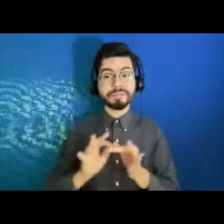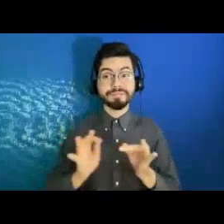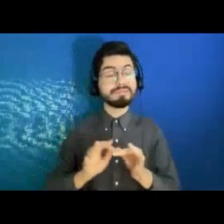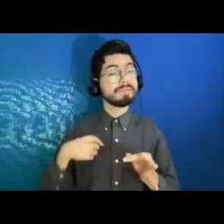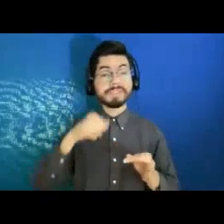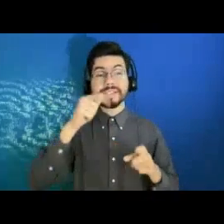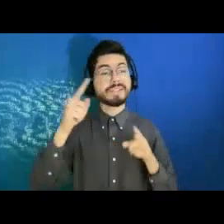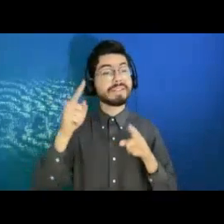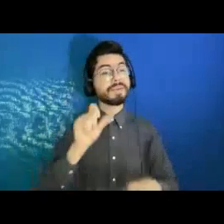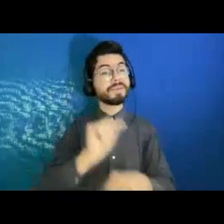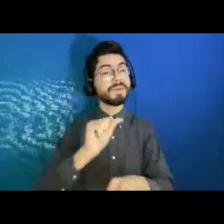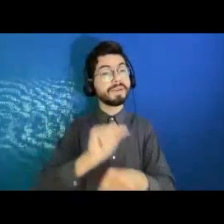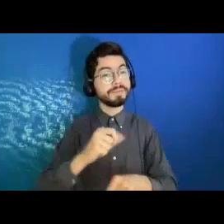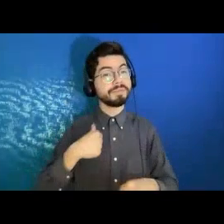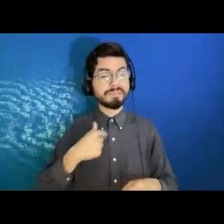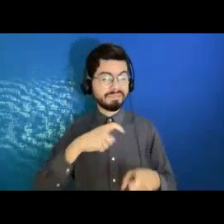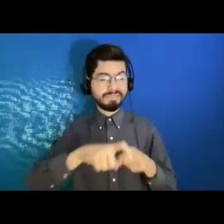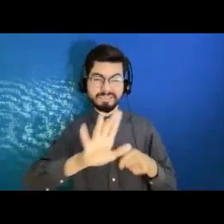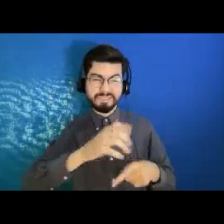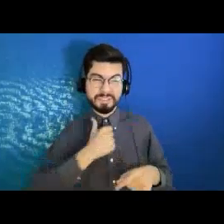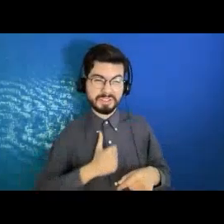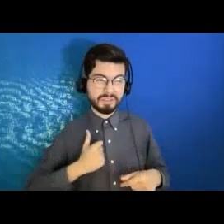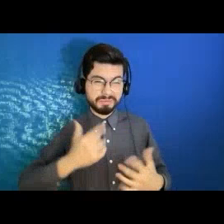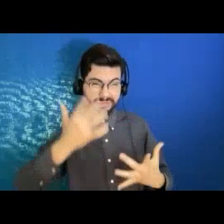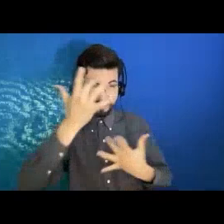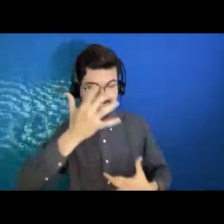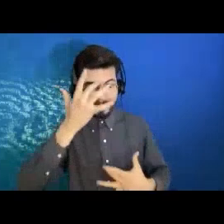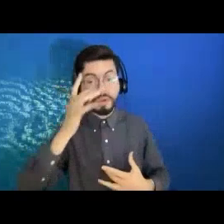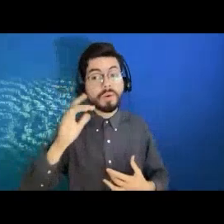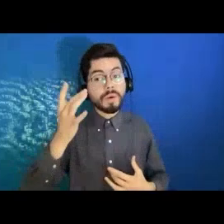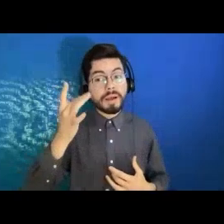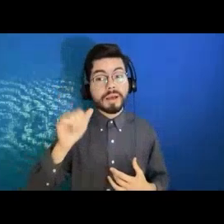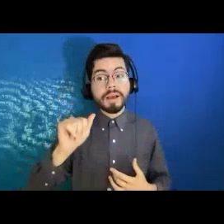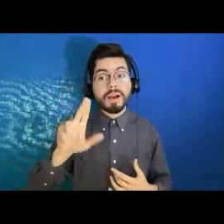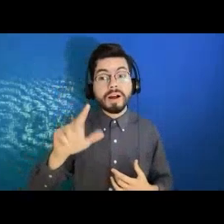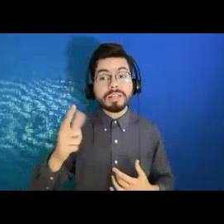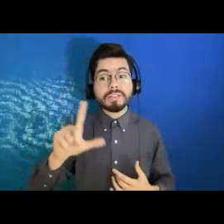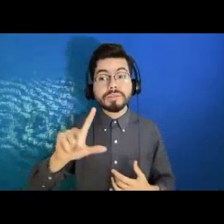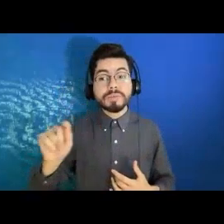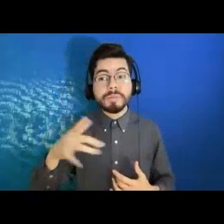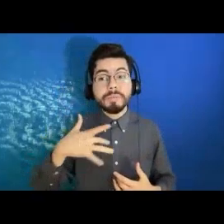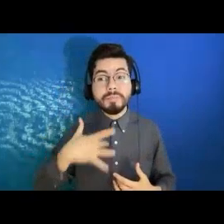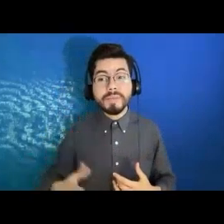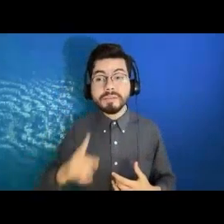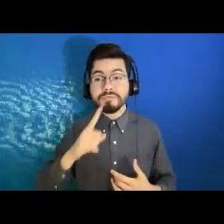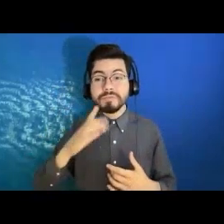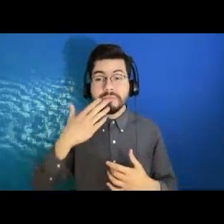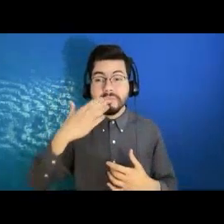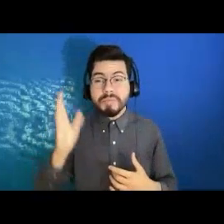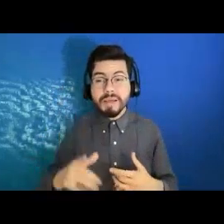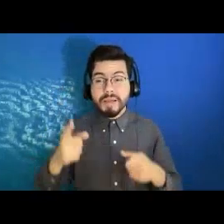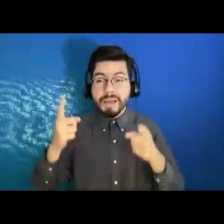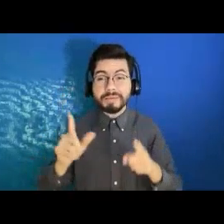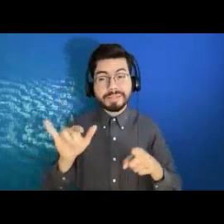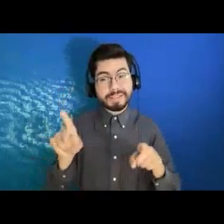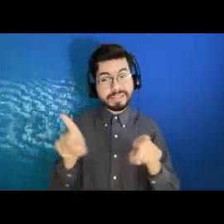bad things seem to happen on August 20th in the Northern Rockies. And we've been documenting that since literally